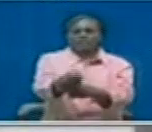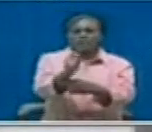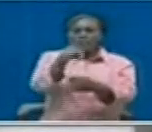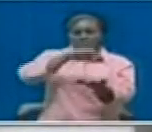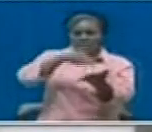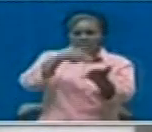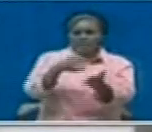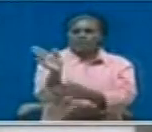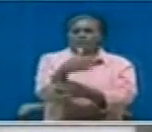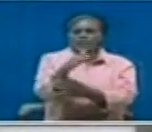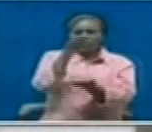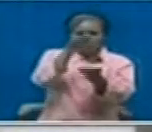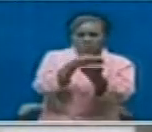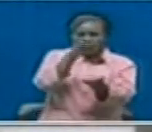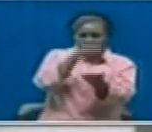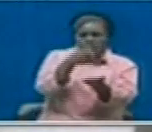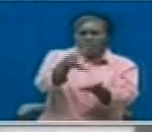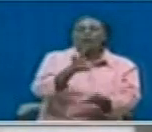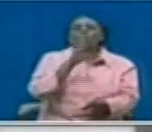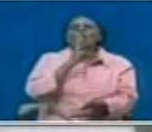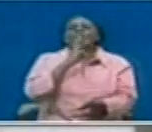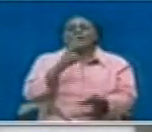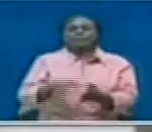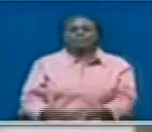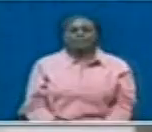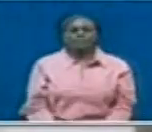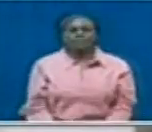of fish and fingerling stocks in the lake.